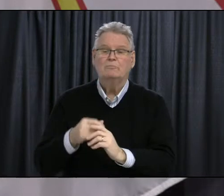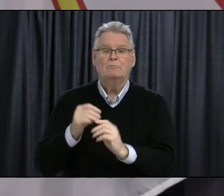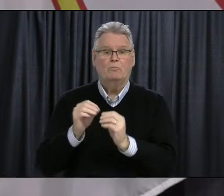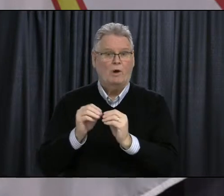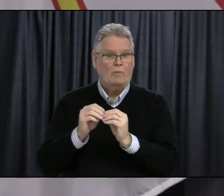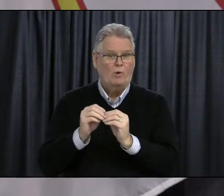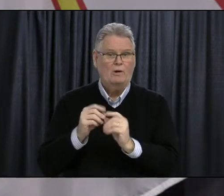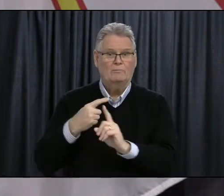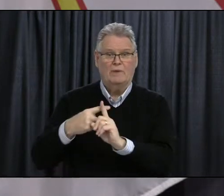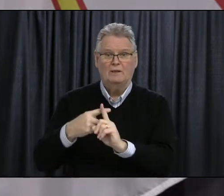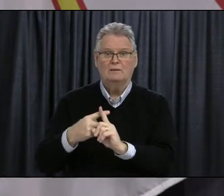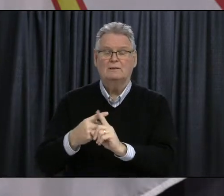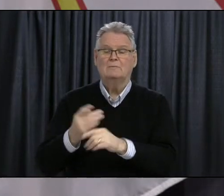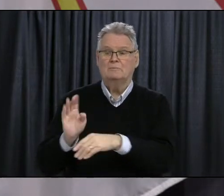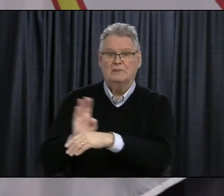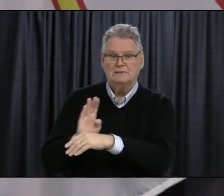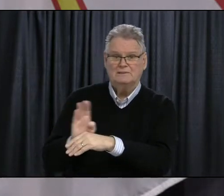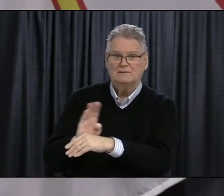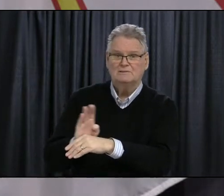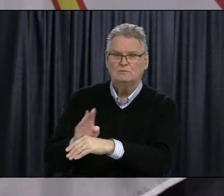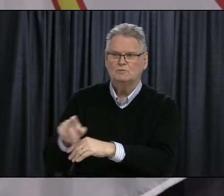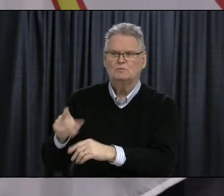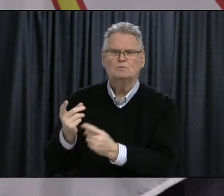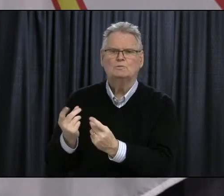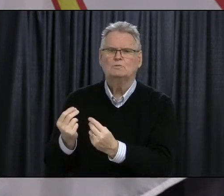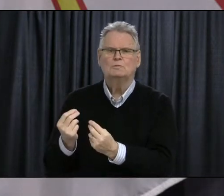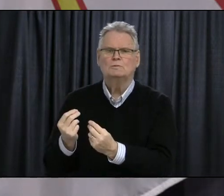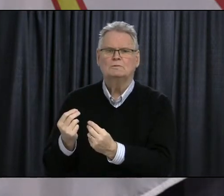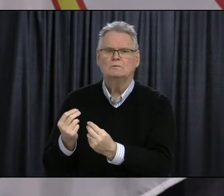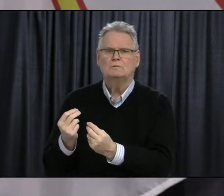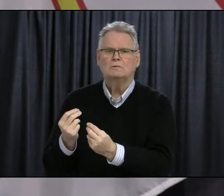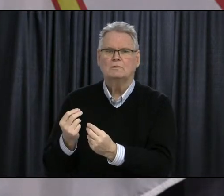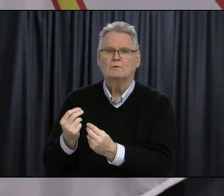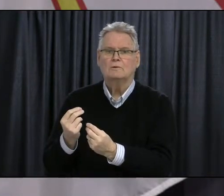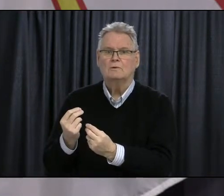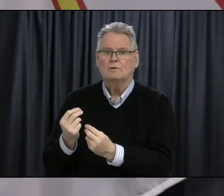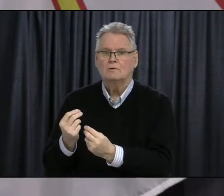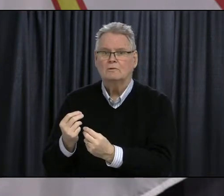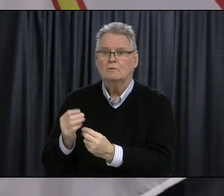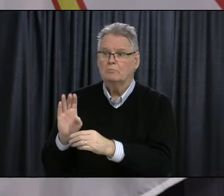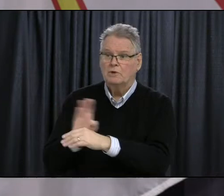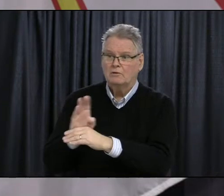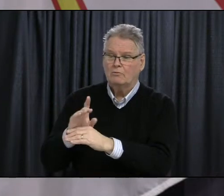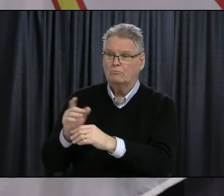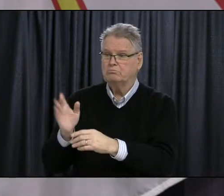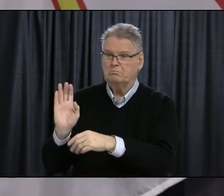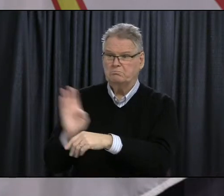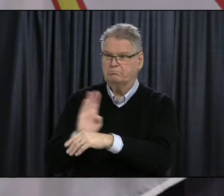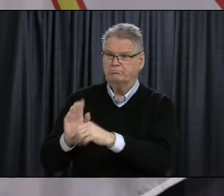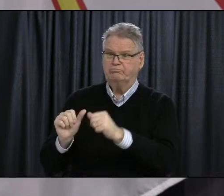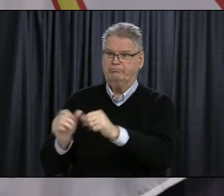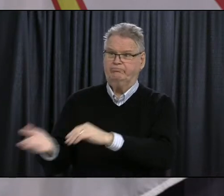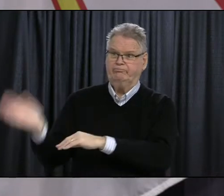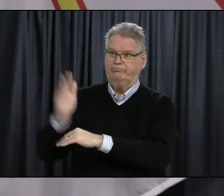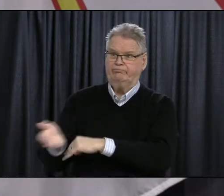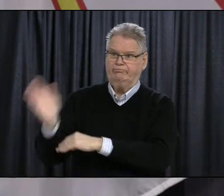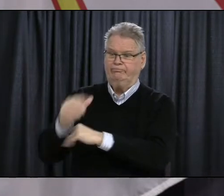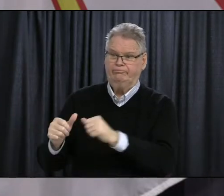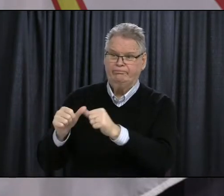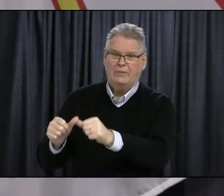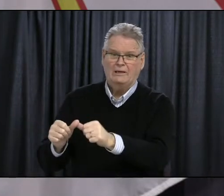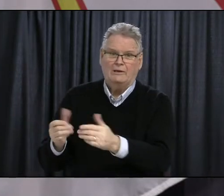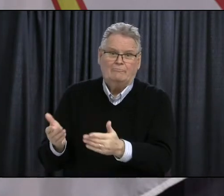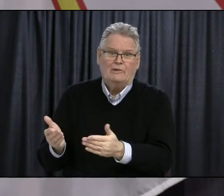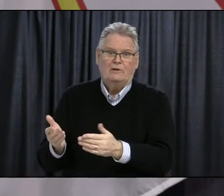contacts there? Were they wearing a mask? How long were they in the place? And that helps you to determine the risk to the public